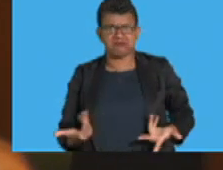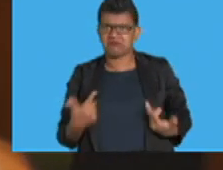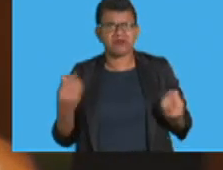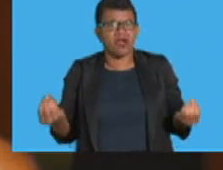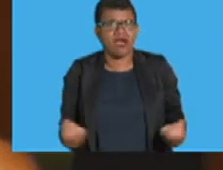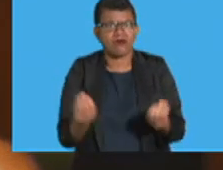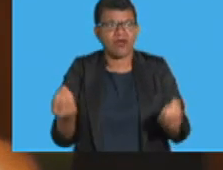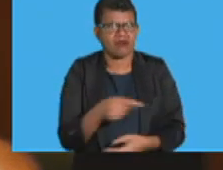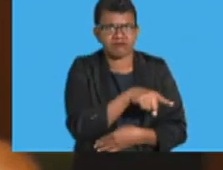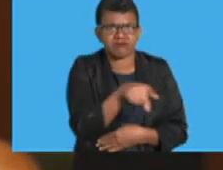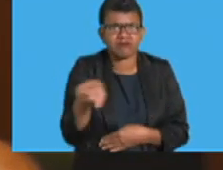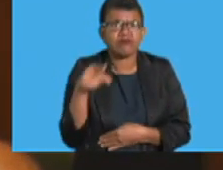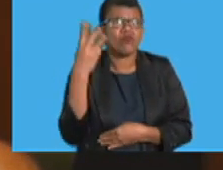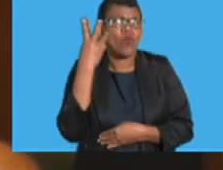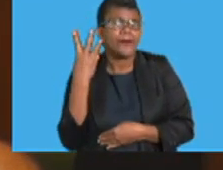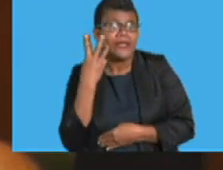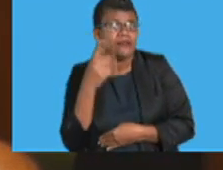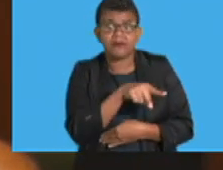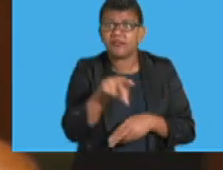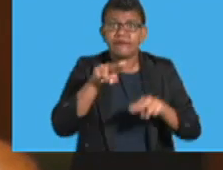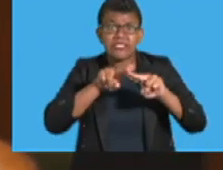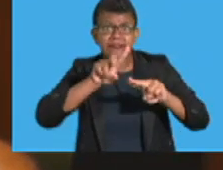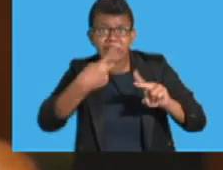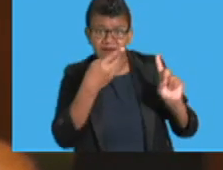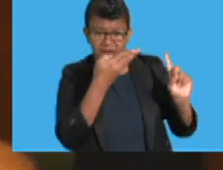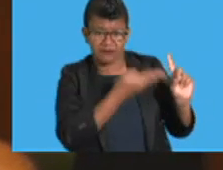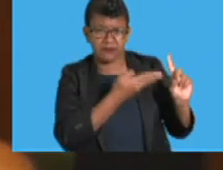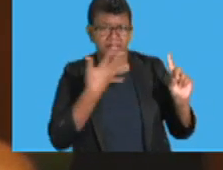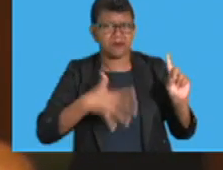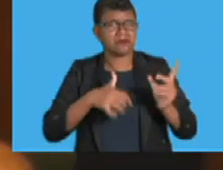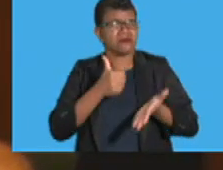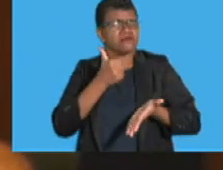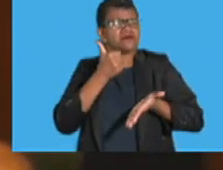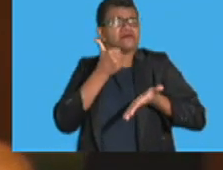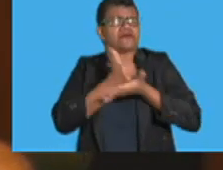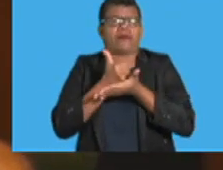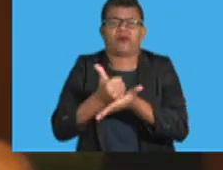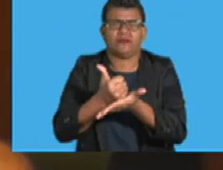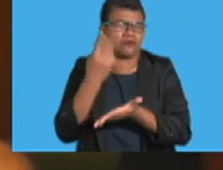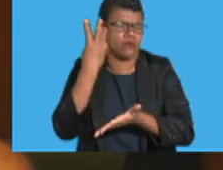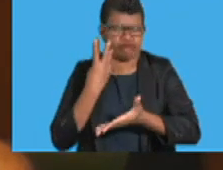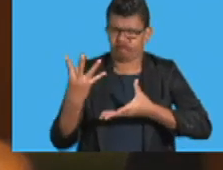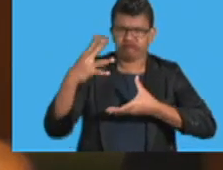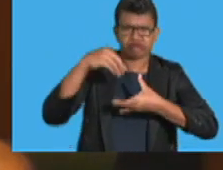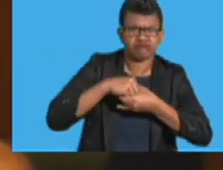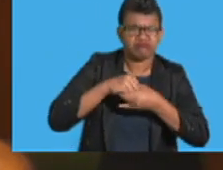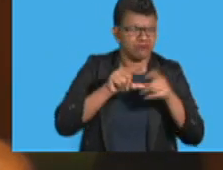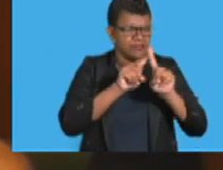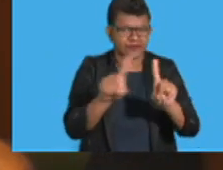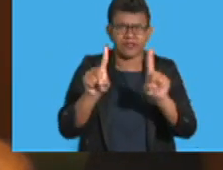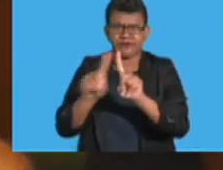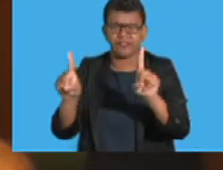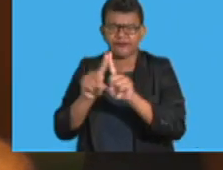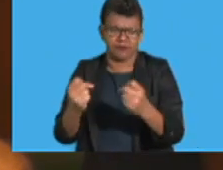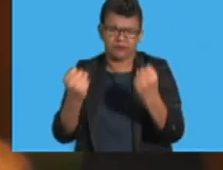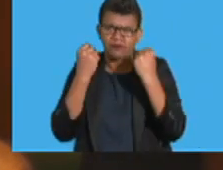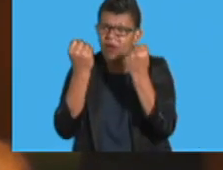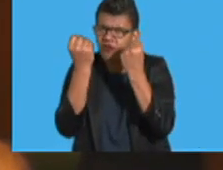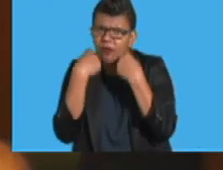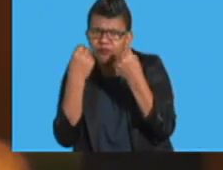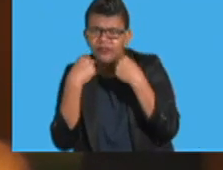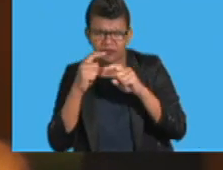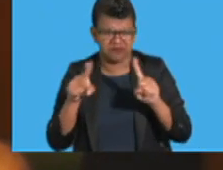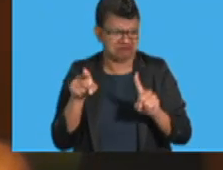First values women's rights to access the entitlements and privileges guaranteed under our Constitution, unencumbered by